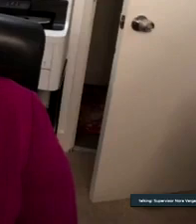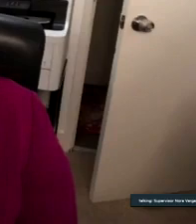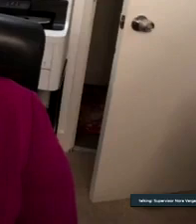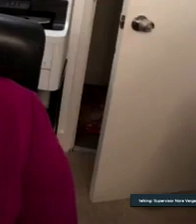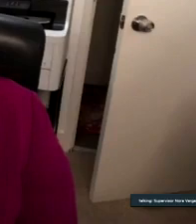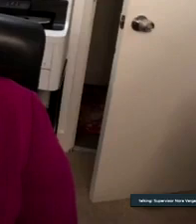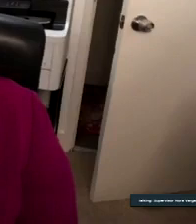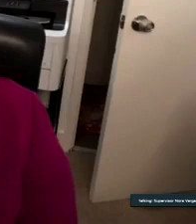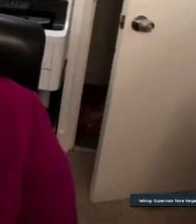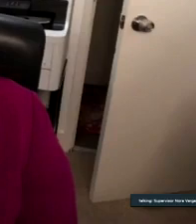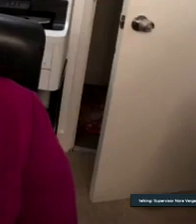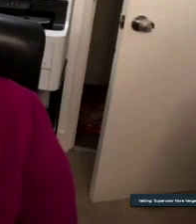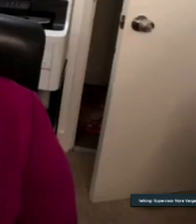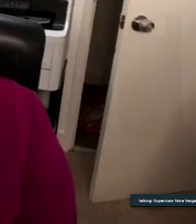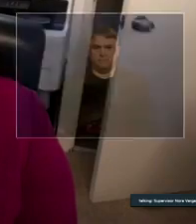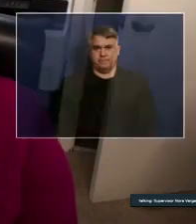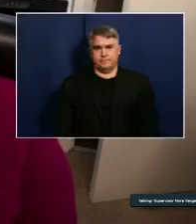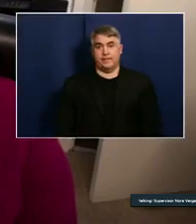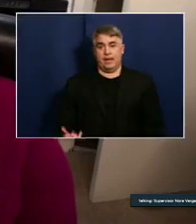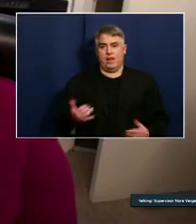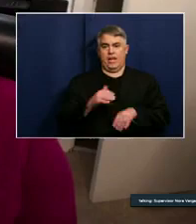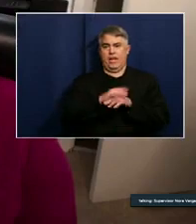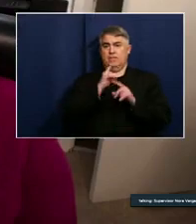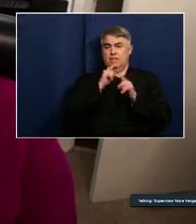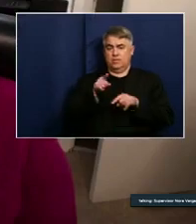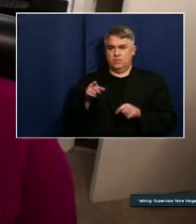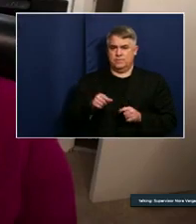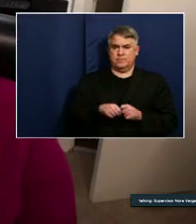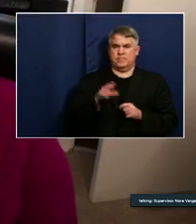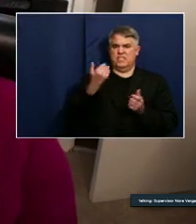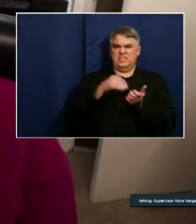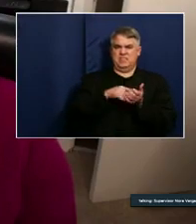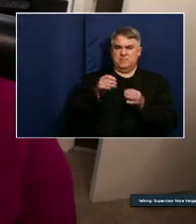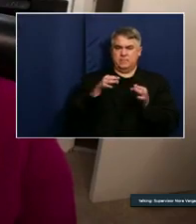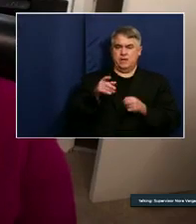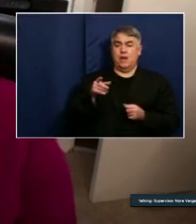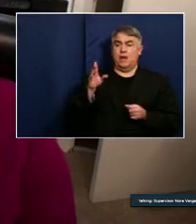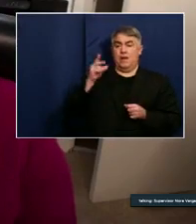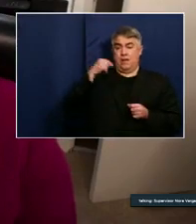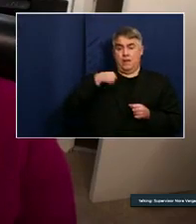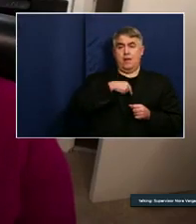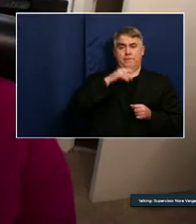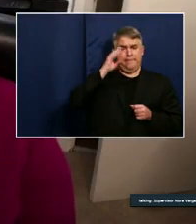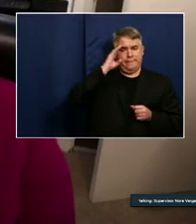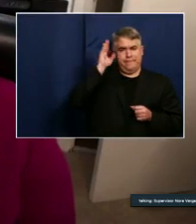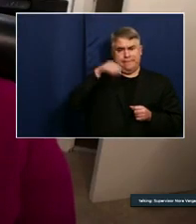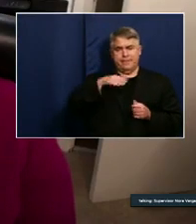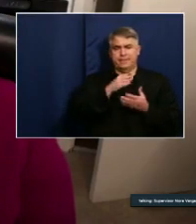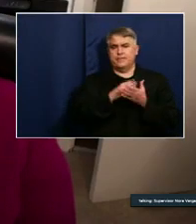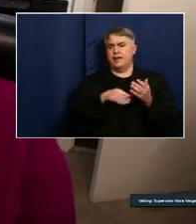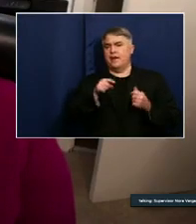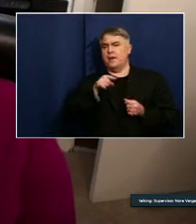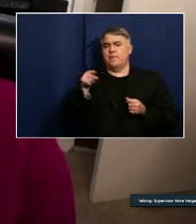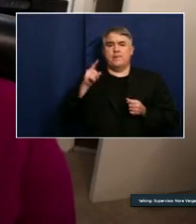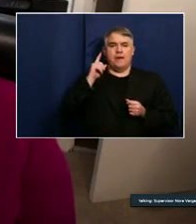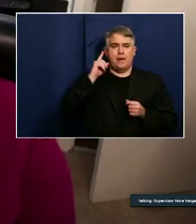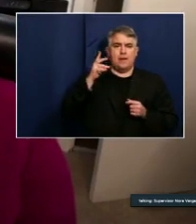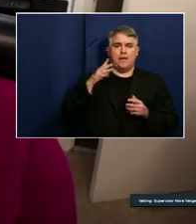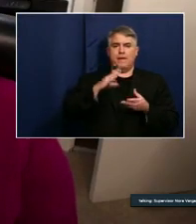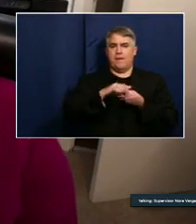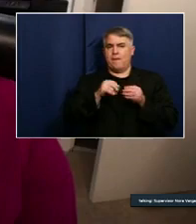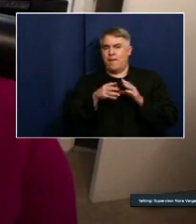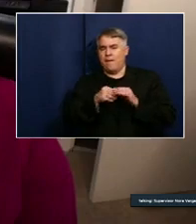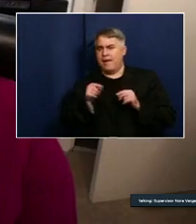so what I mentioned was that, you know, we know that there have been some folks, we have heard some stories in other areas